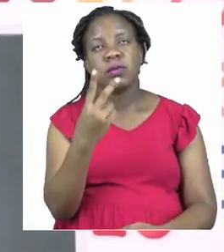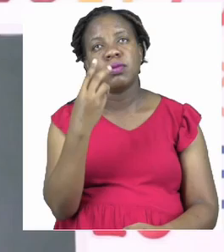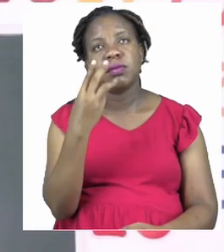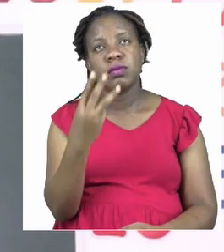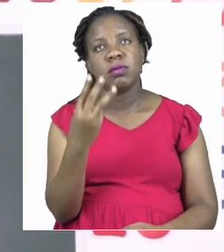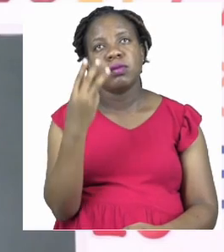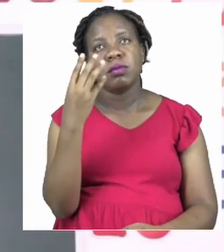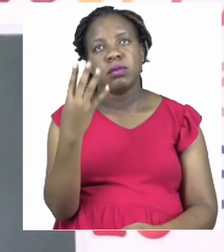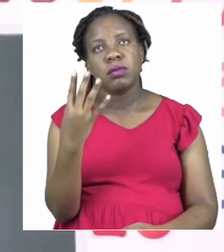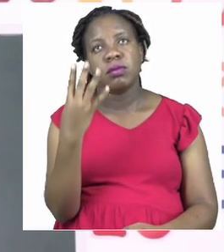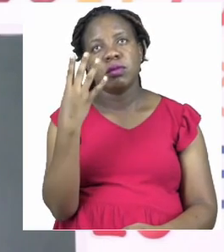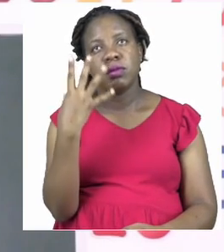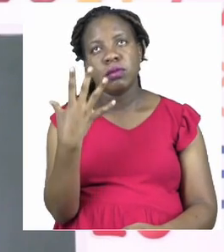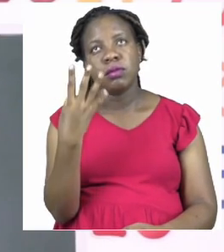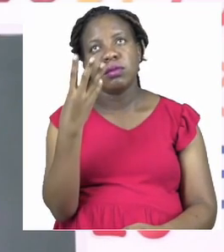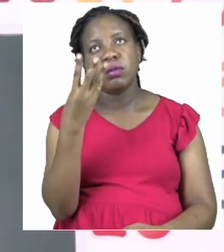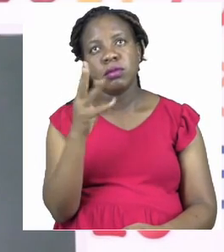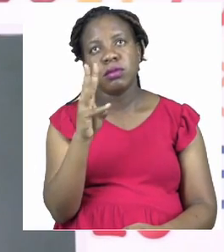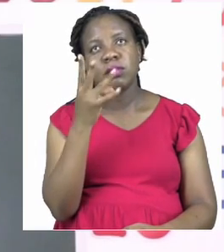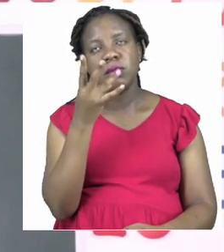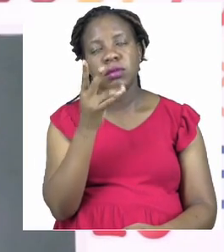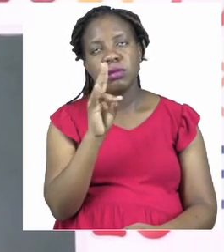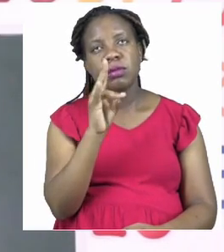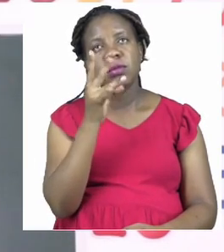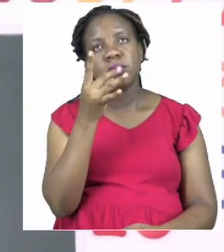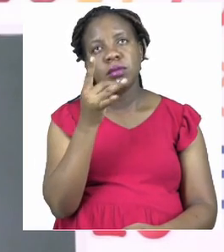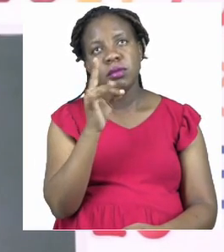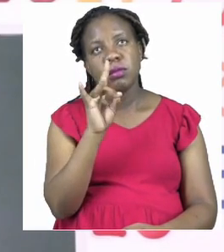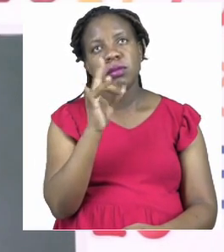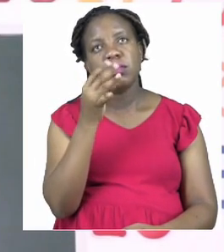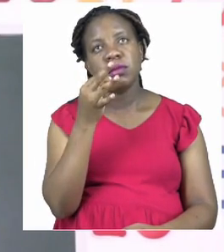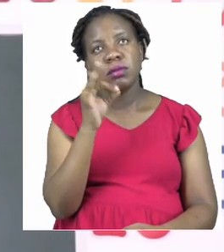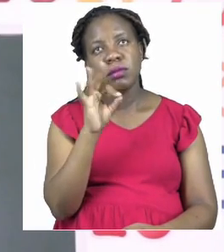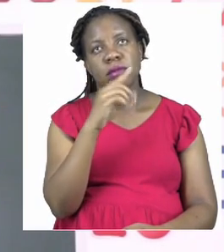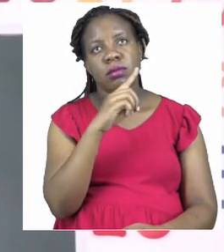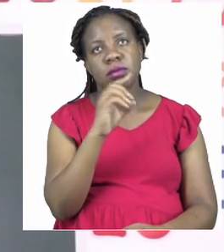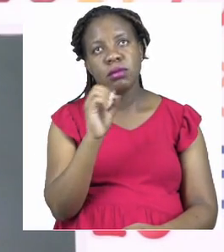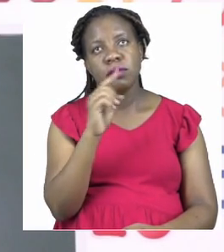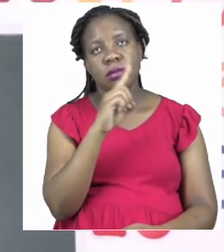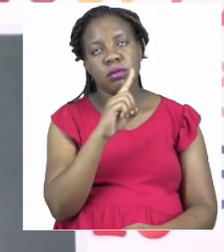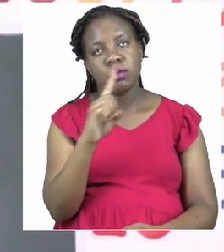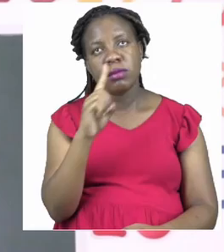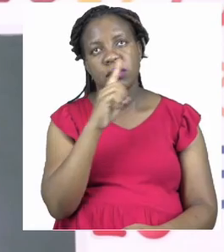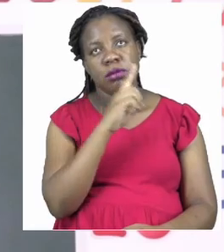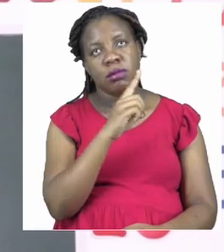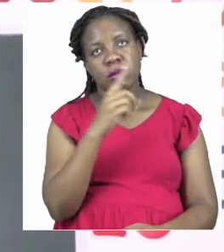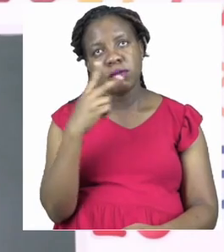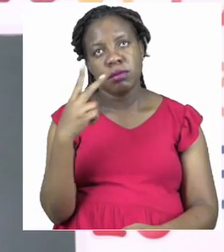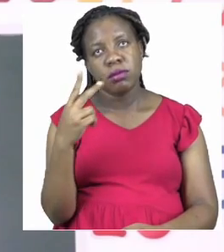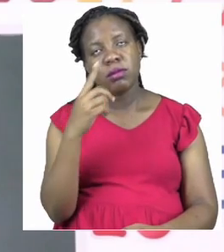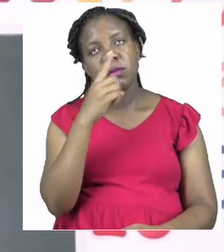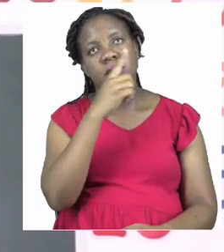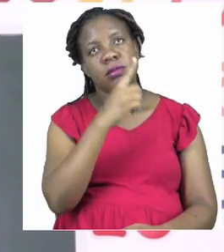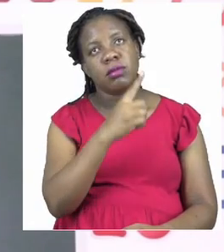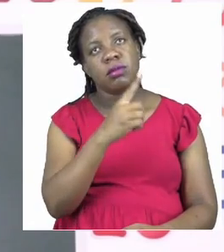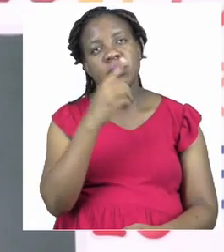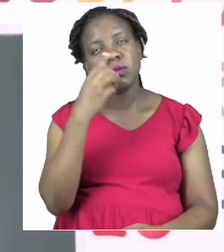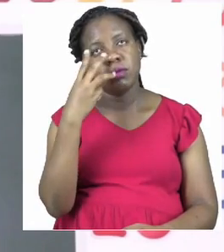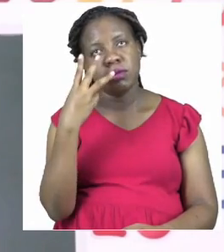2, 3, 4, 5, 6, 7, 8, 9, 10, 11, 12,